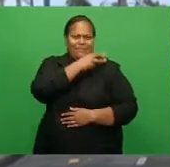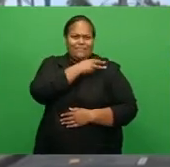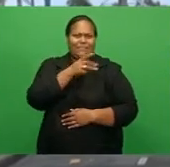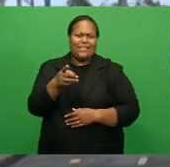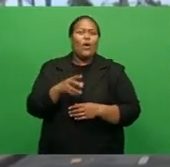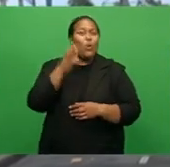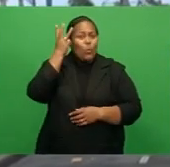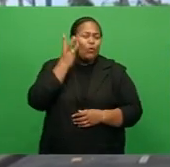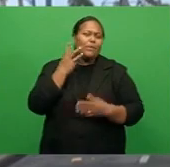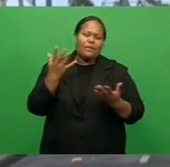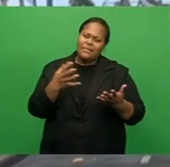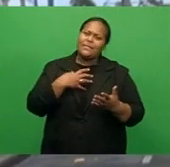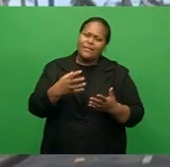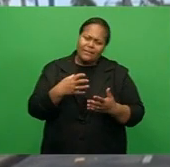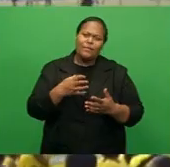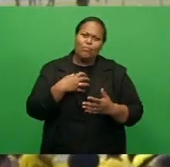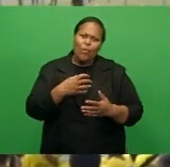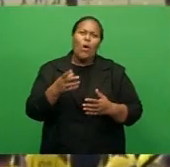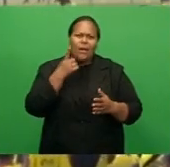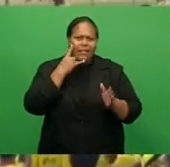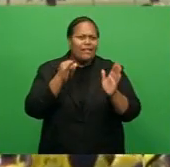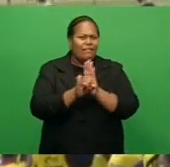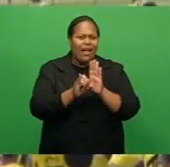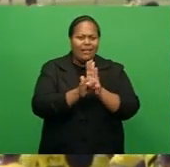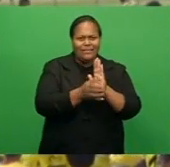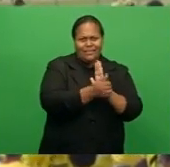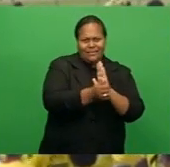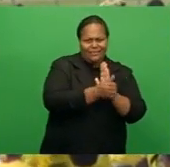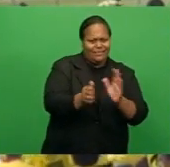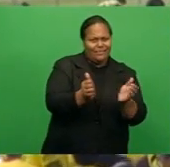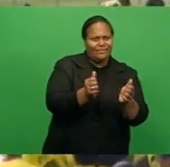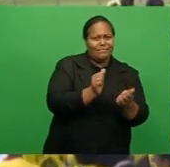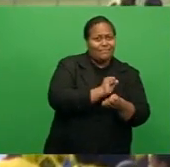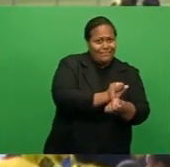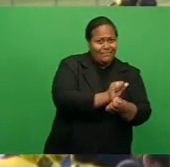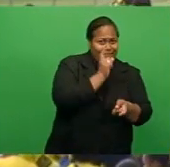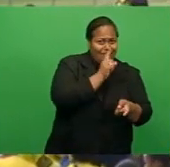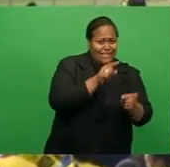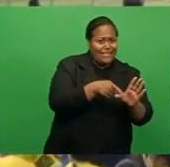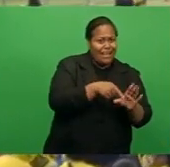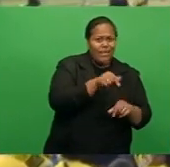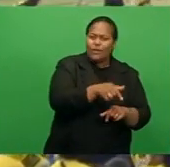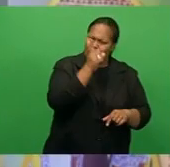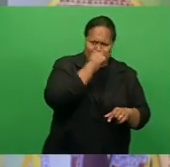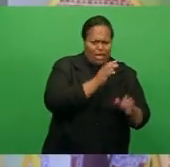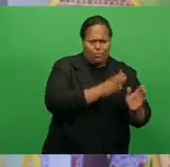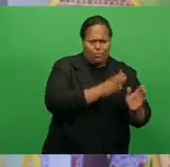have been identified this year with skill sets that can be of great value outside the prison facility. We